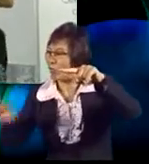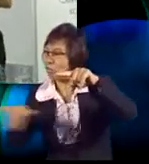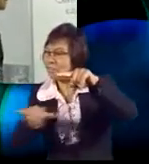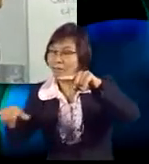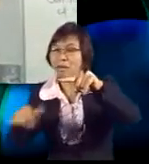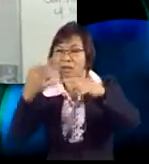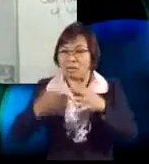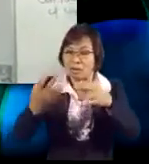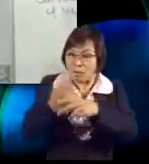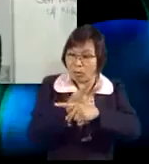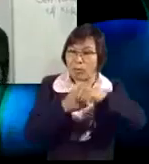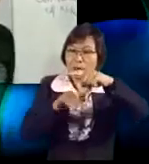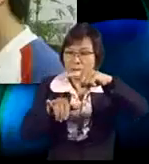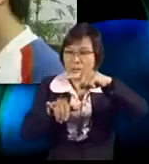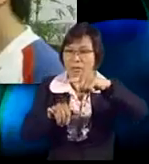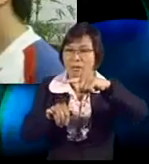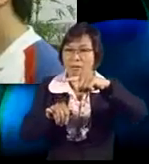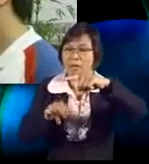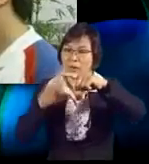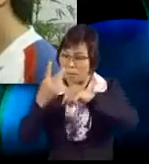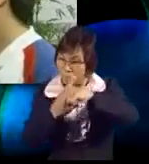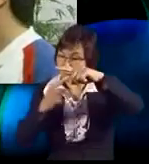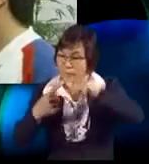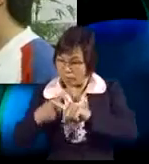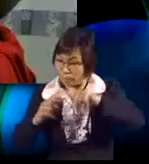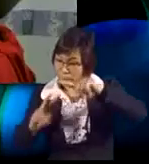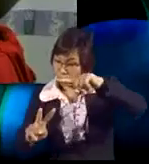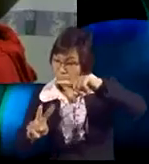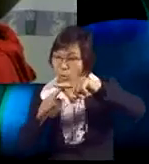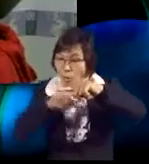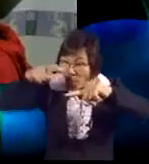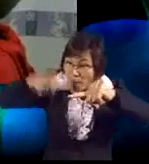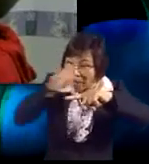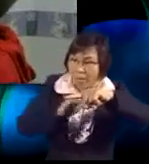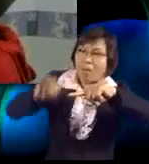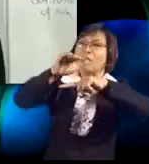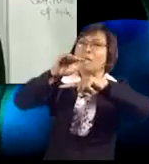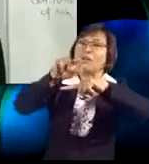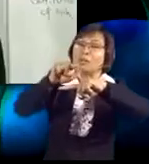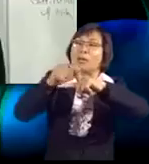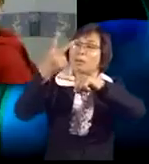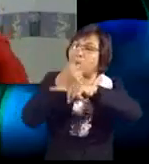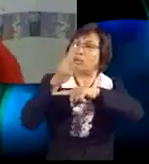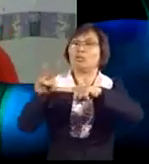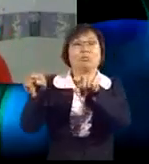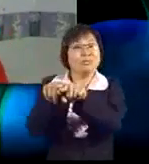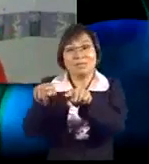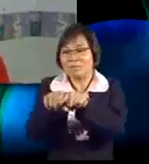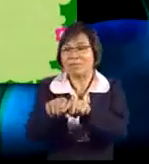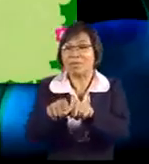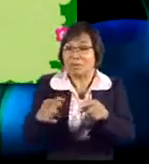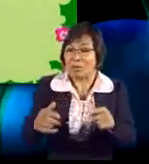So both the denominators are now the same. But if we have multiplied the denominator by 2, we must